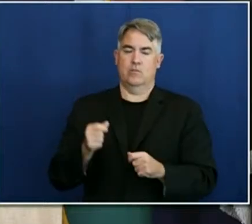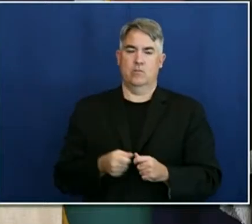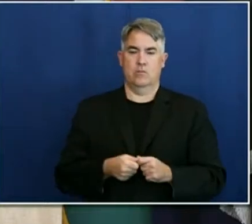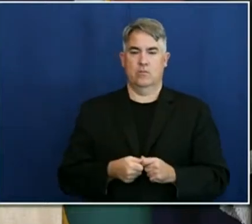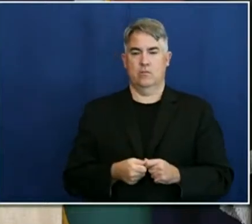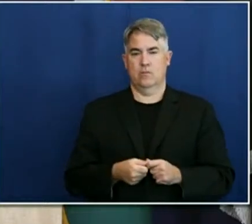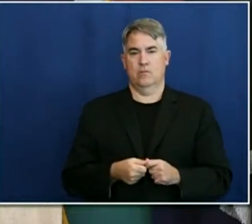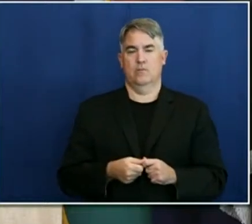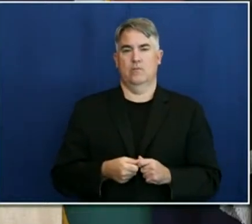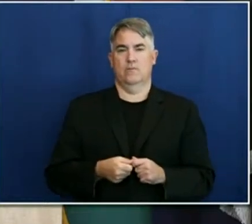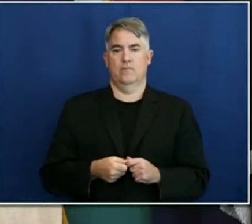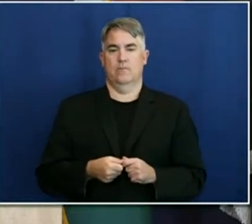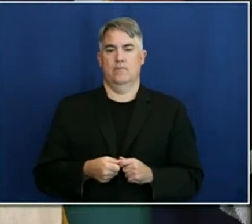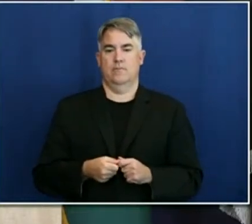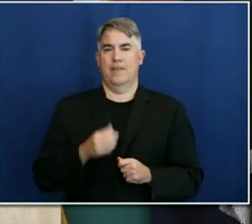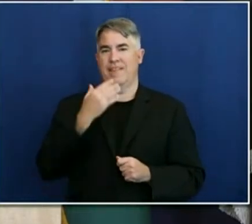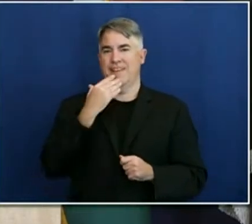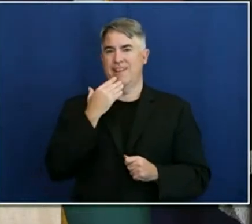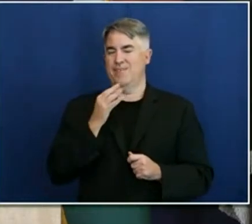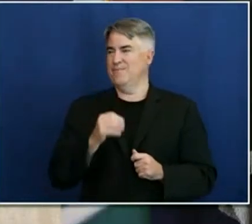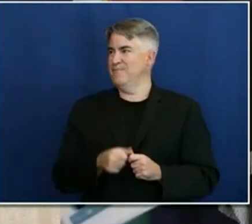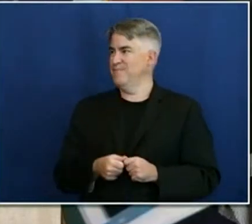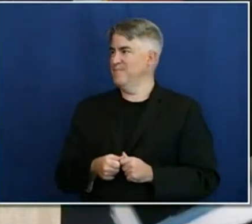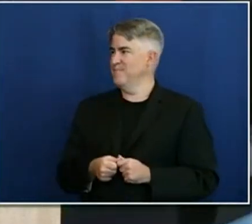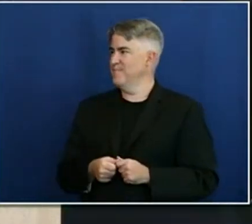15 years of age. Thank you.